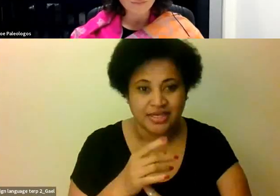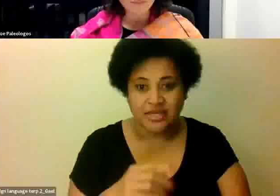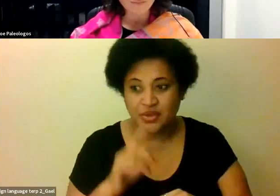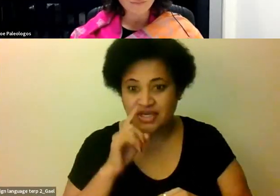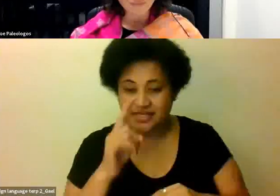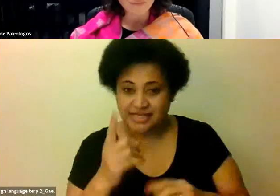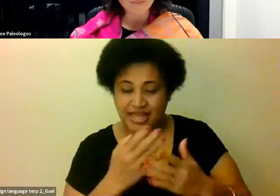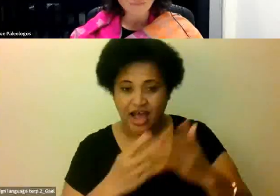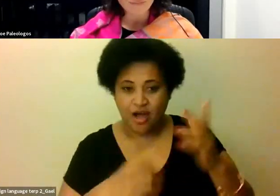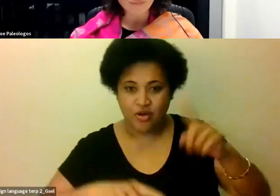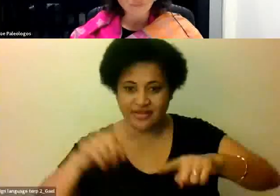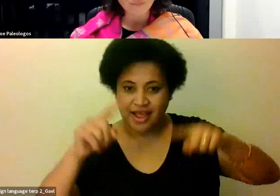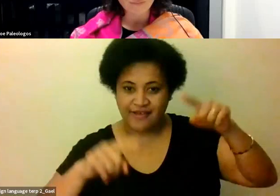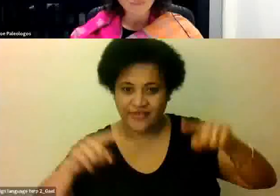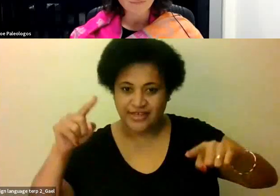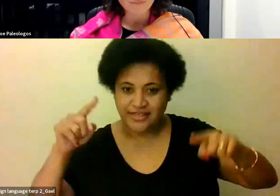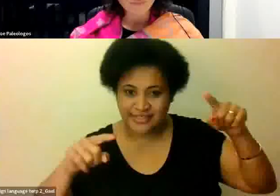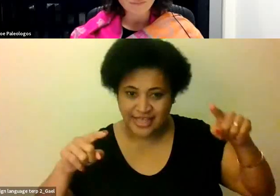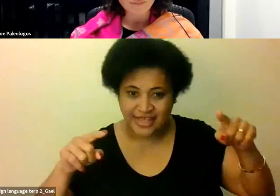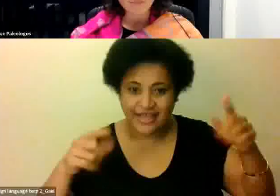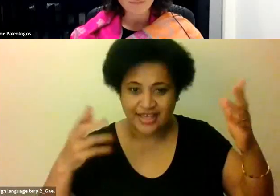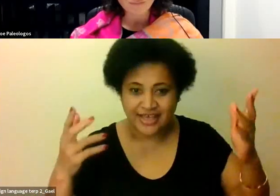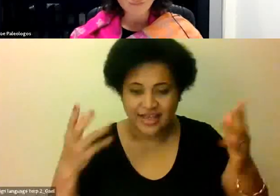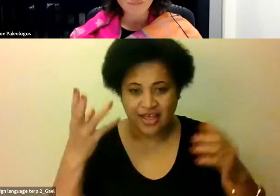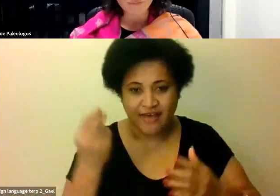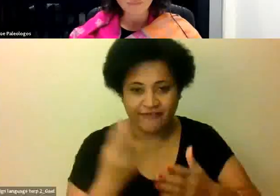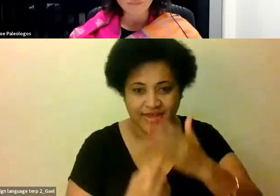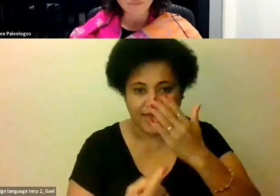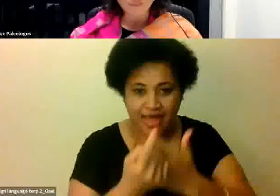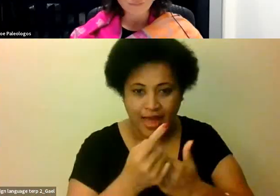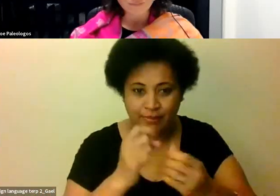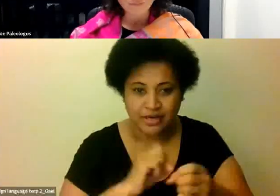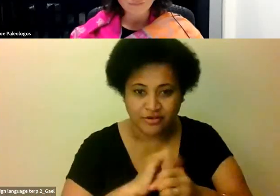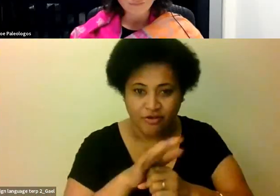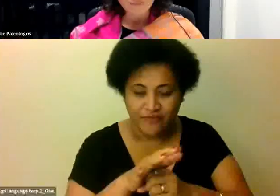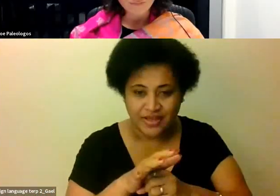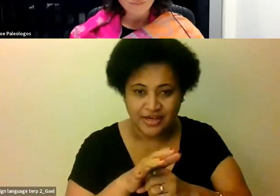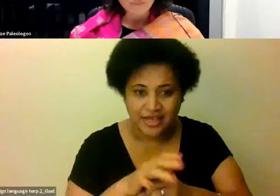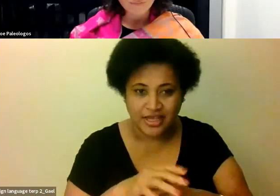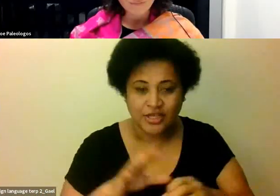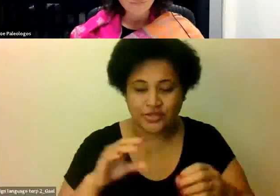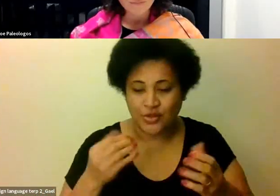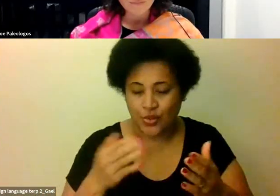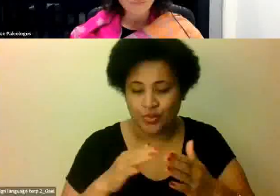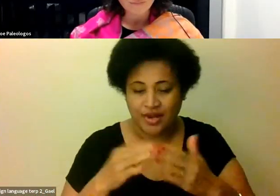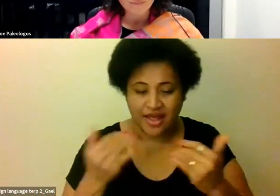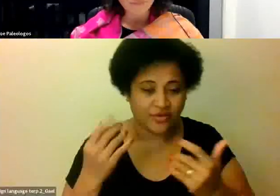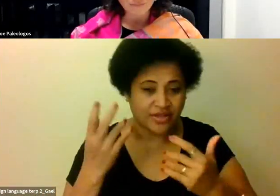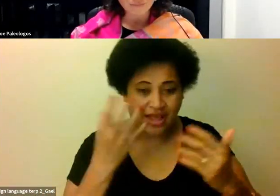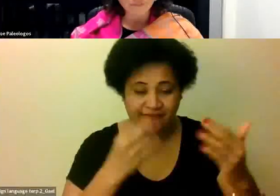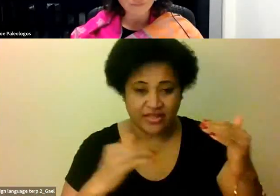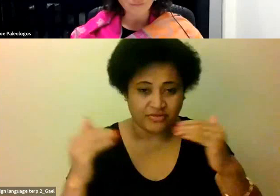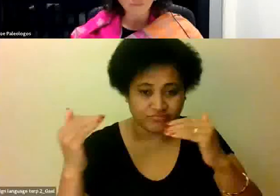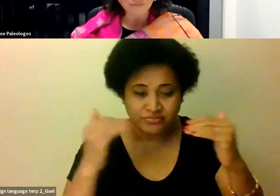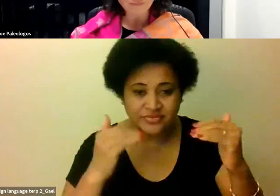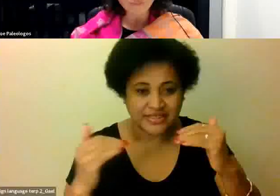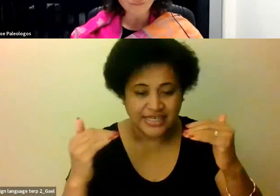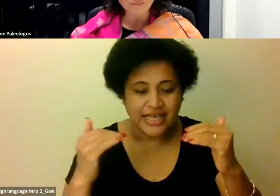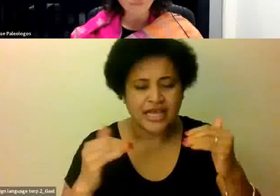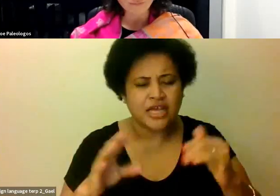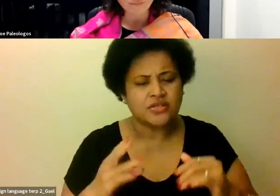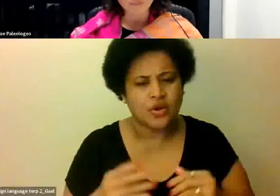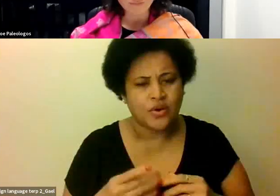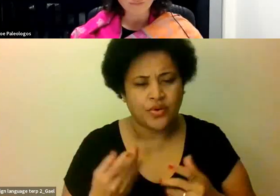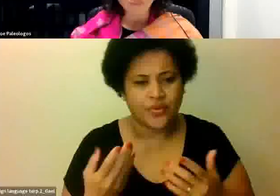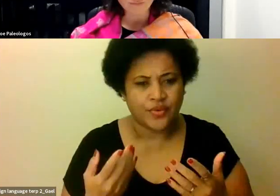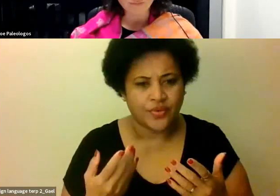diverse teams have always, you know, resulted in sort of, you know, much equal products and designs. So I think,